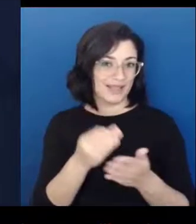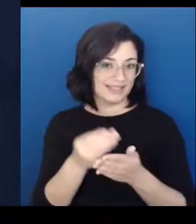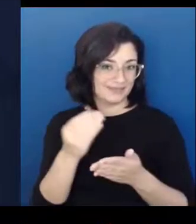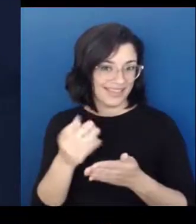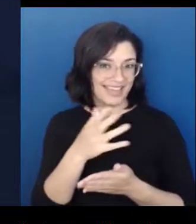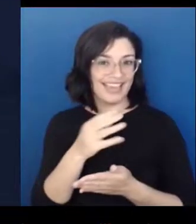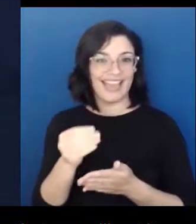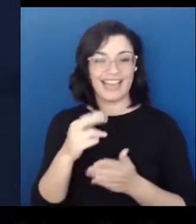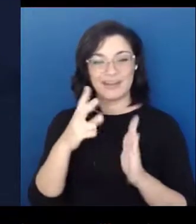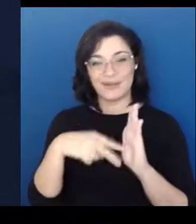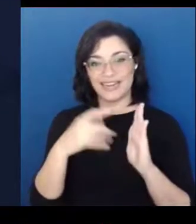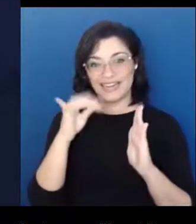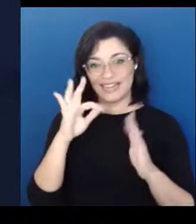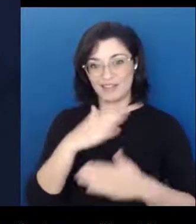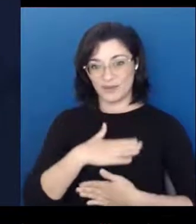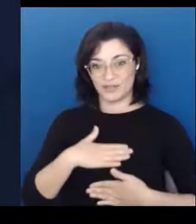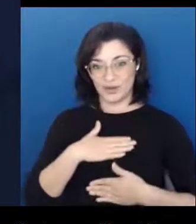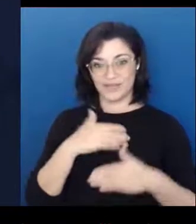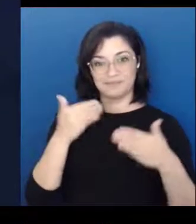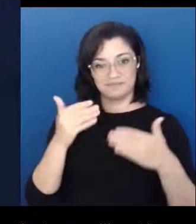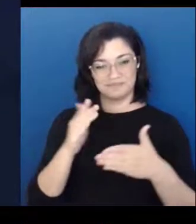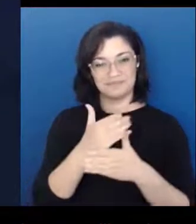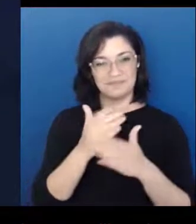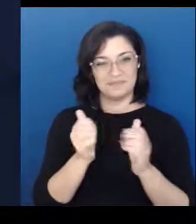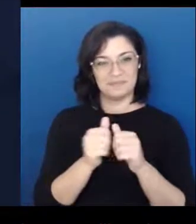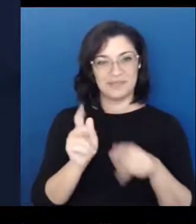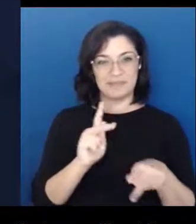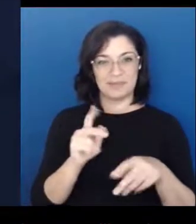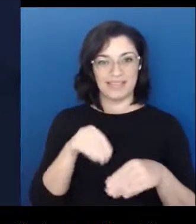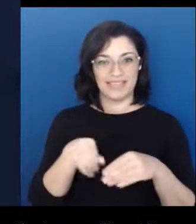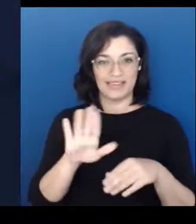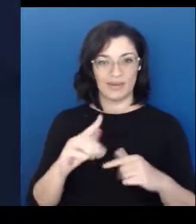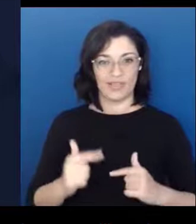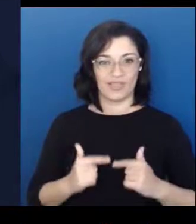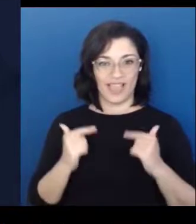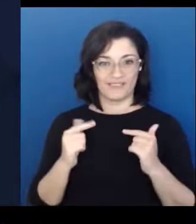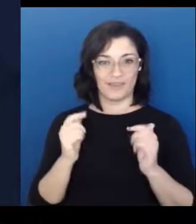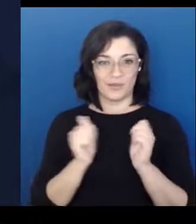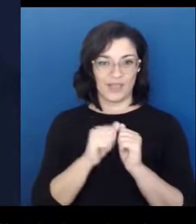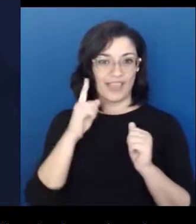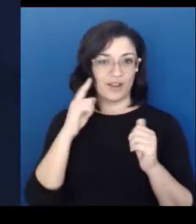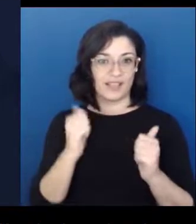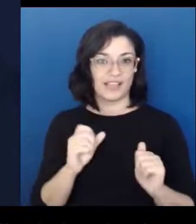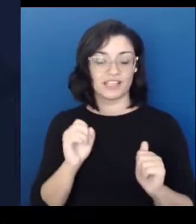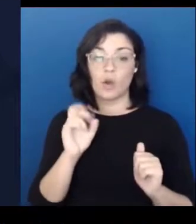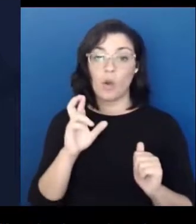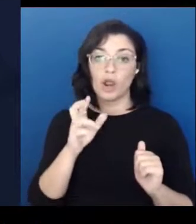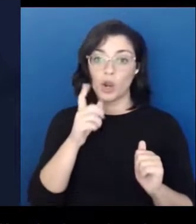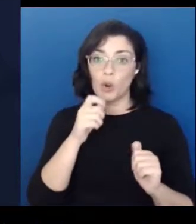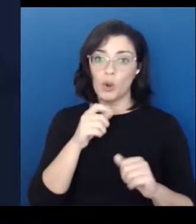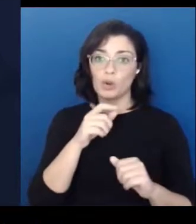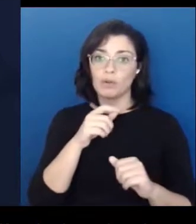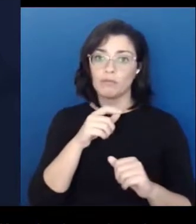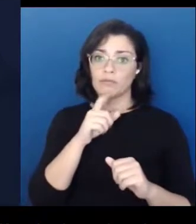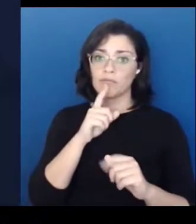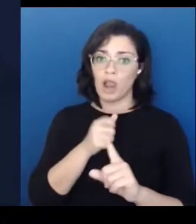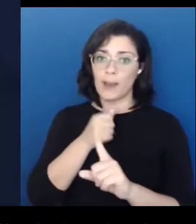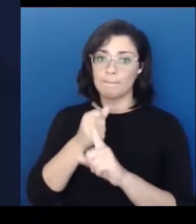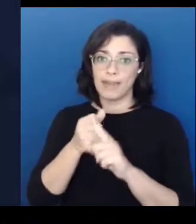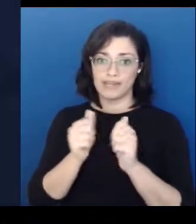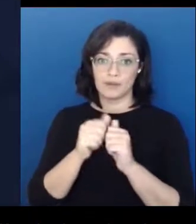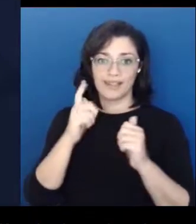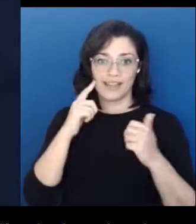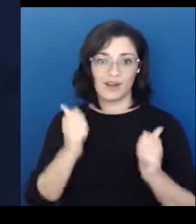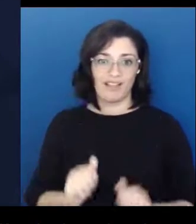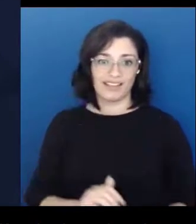life who have hearing loss or who are impacted with hearing loss. So I just want to say thank you for having